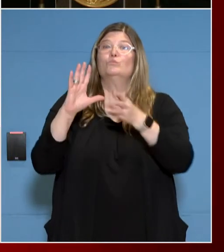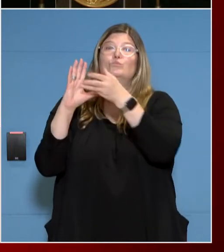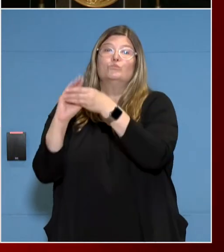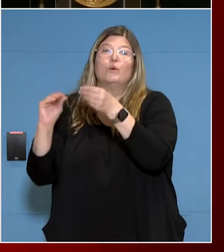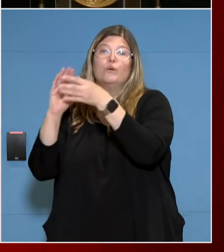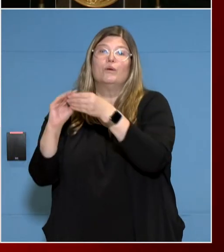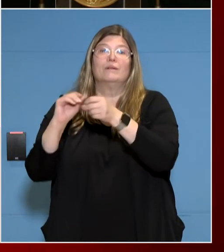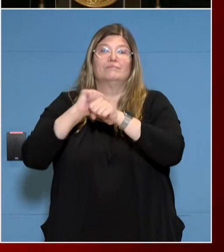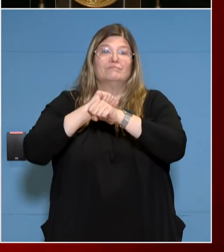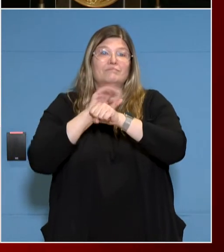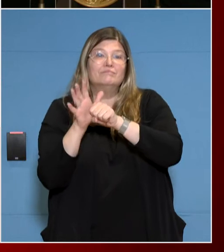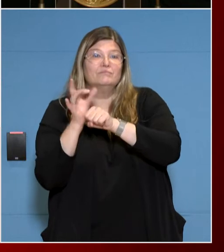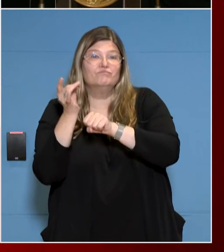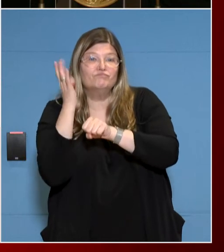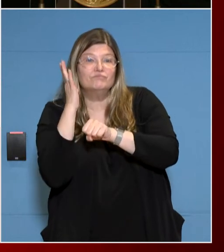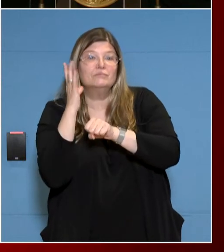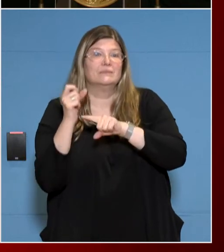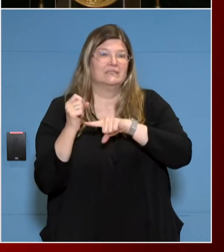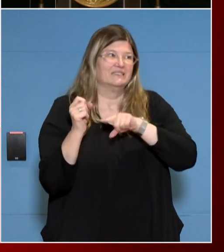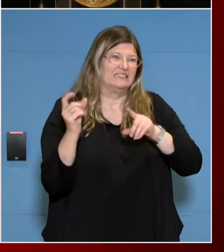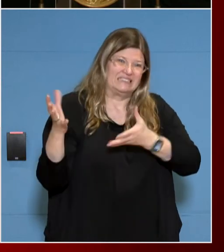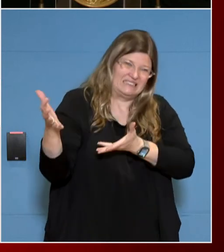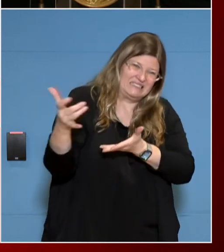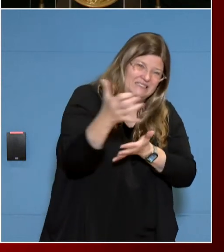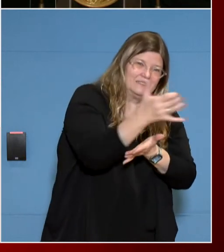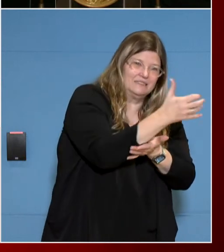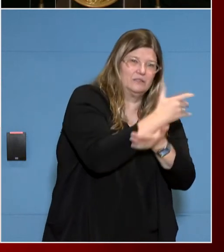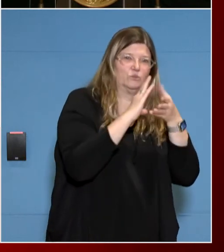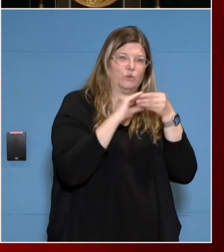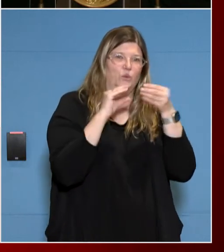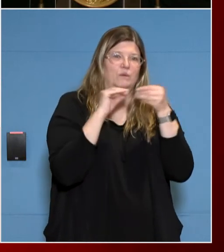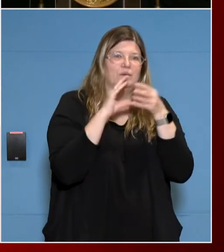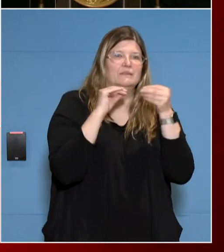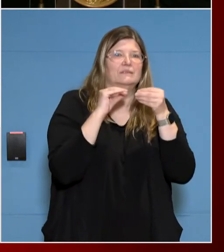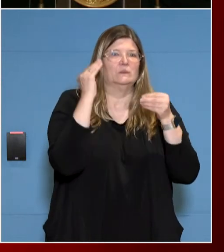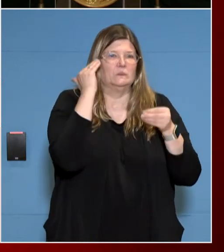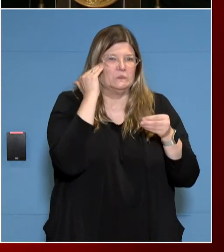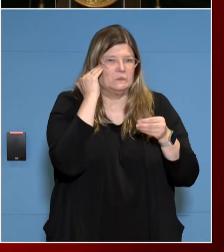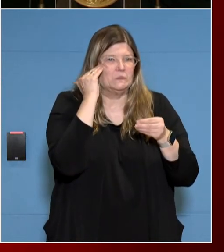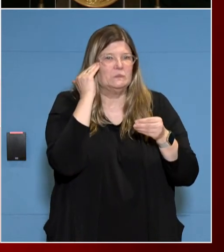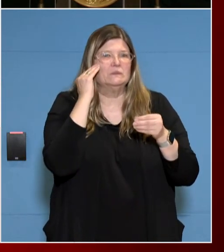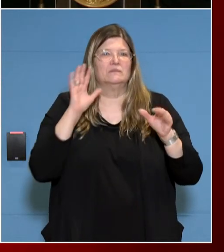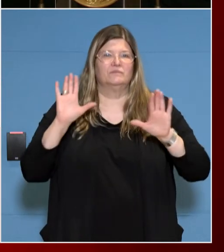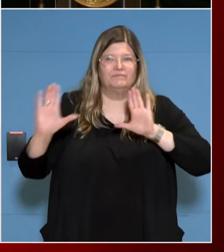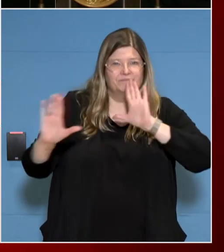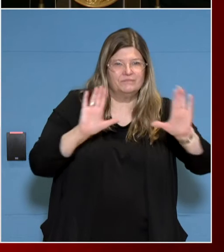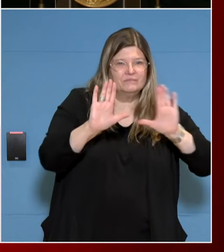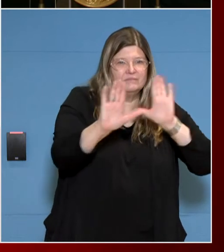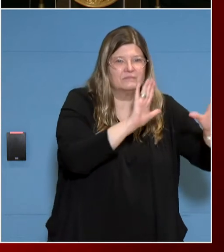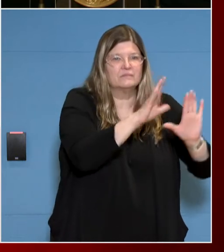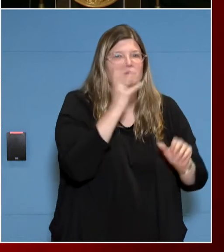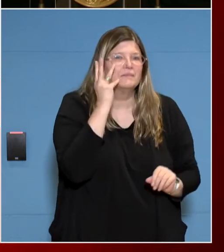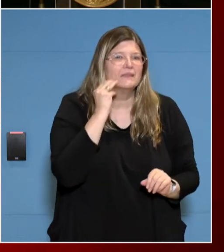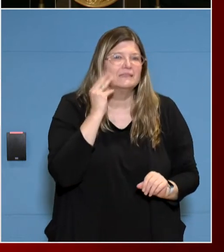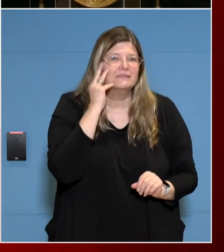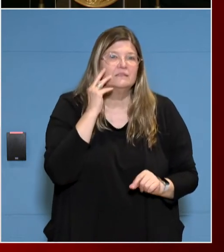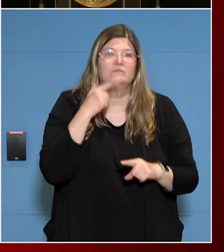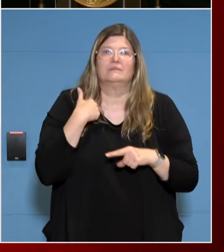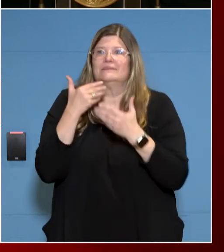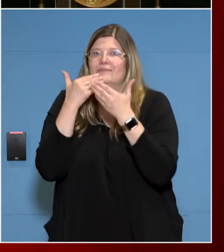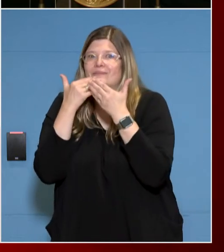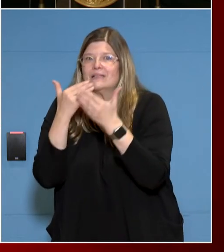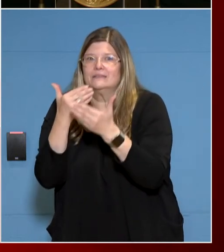be grateful for sacrifices of Washingtonians to stop the spread of the virus, we know